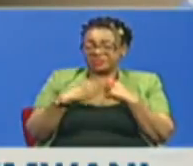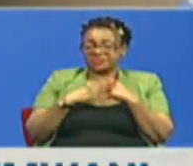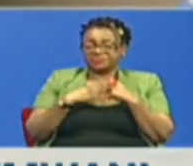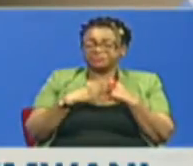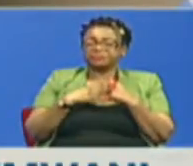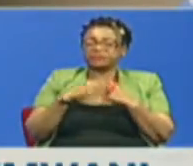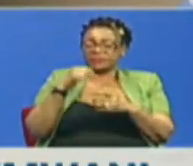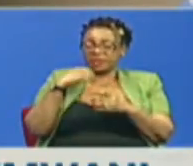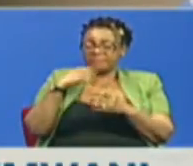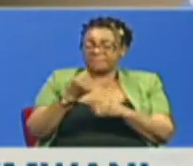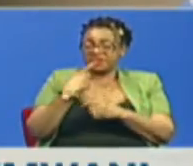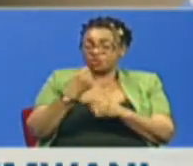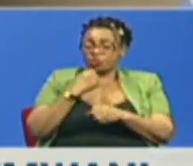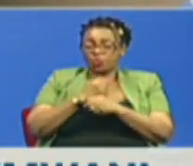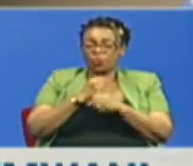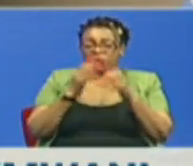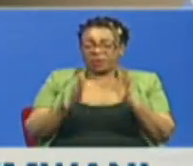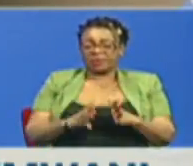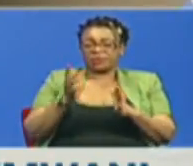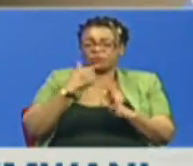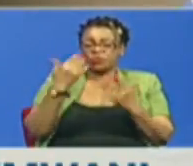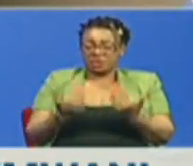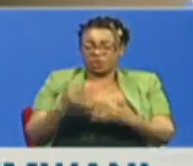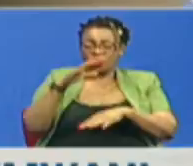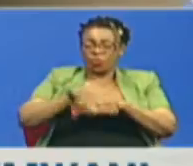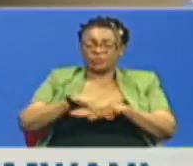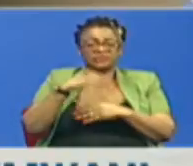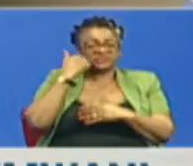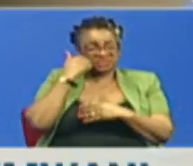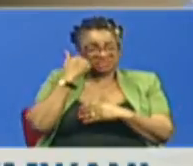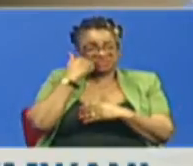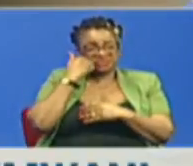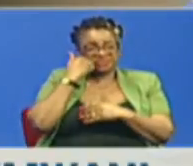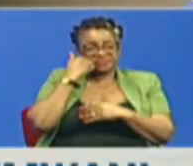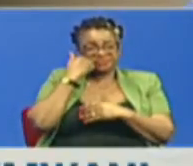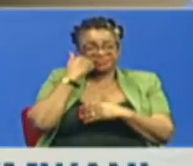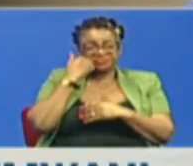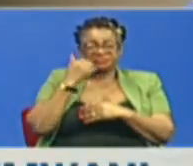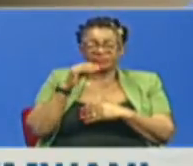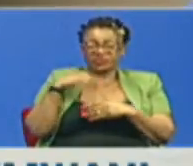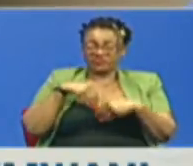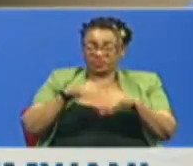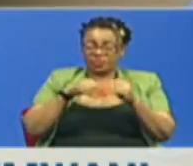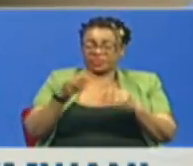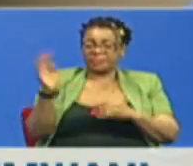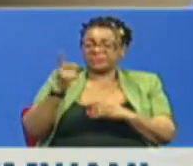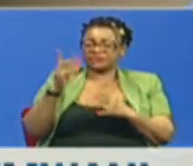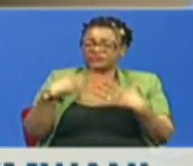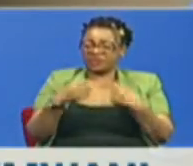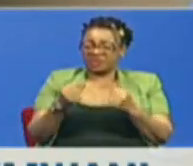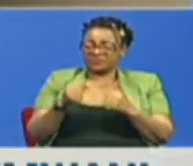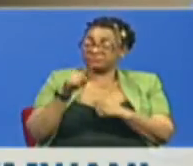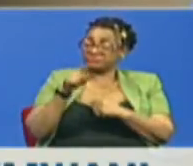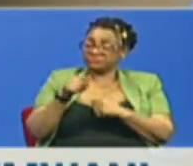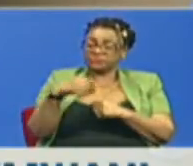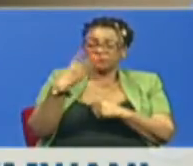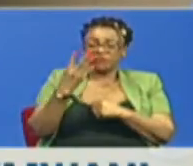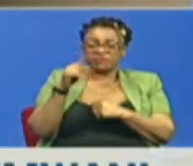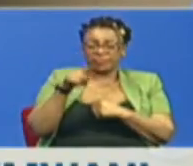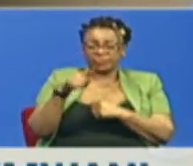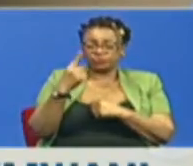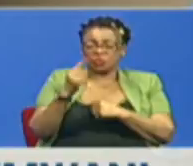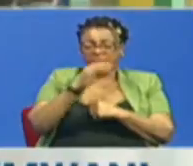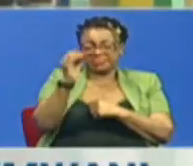medical workers who have now contracted the disease, according to the Ministry of Health. This is 4.1% of the total